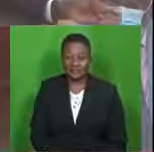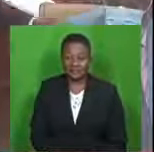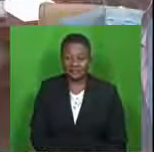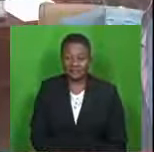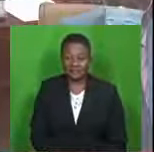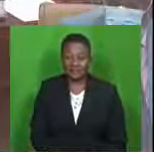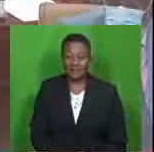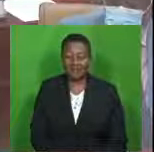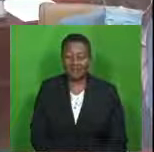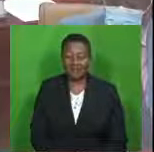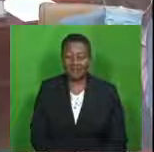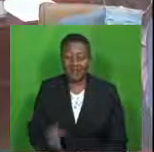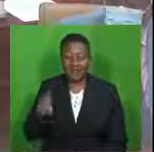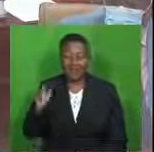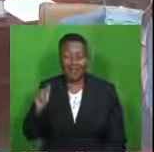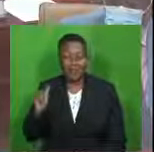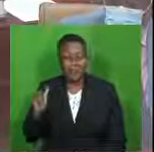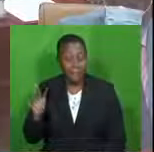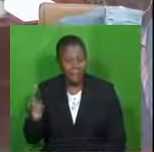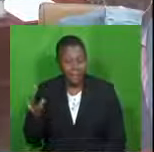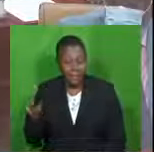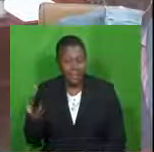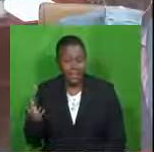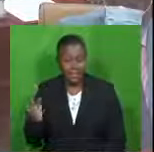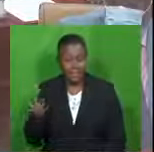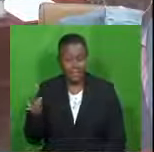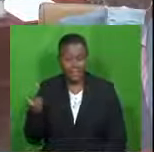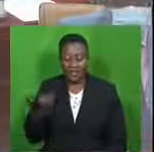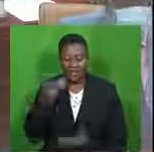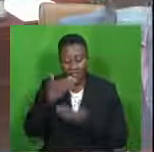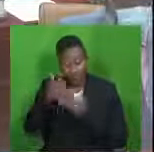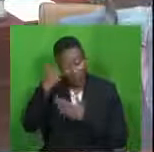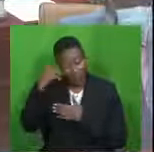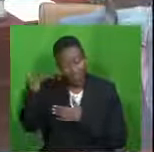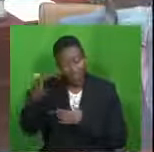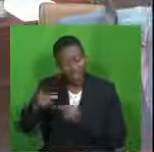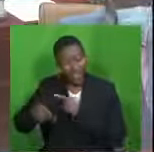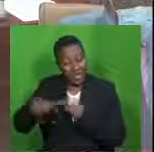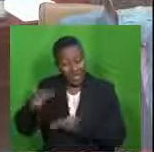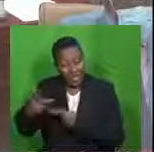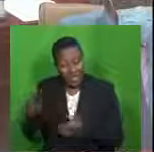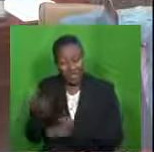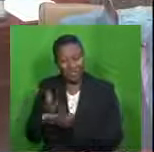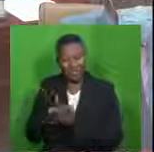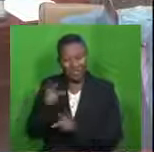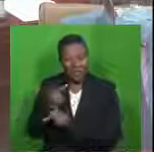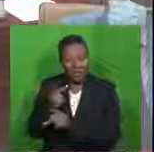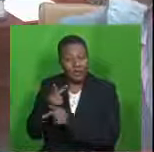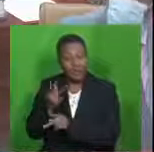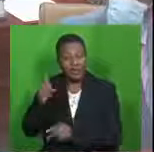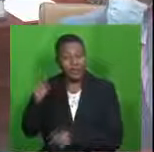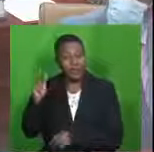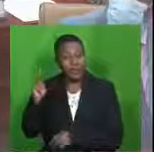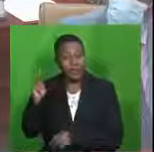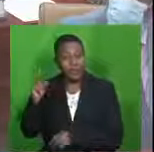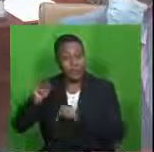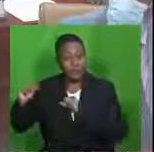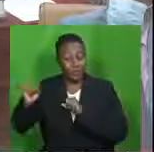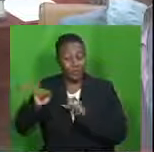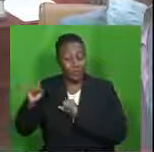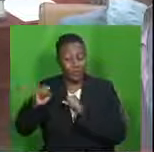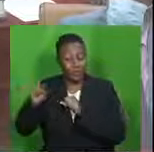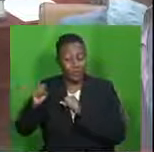it. Tamale, I help him, thanks to his generosity, in maintaining sometimes the Tamale Sports Stadium.